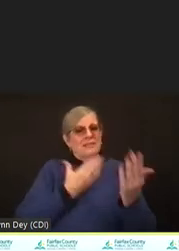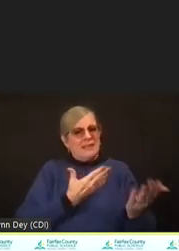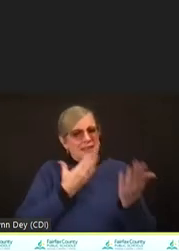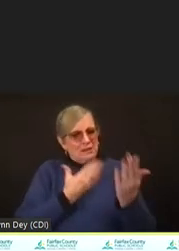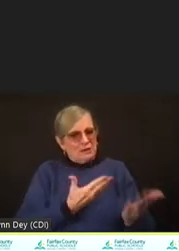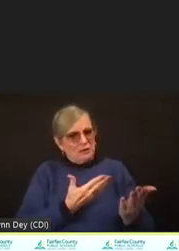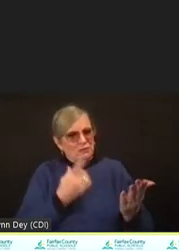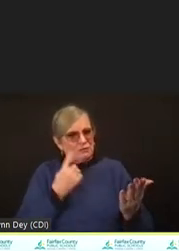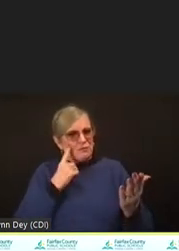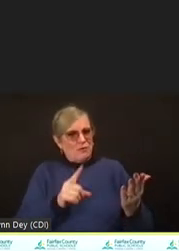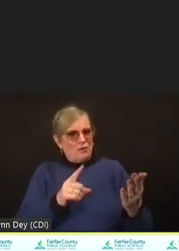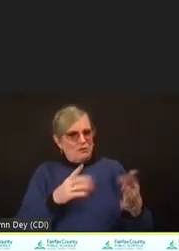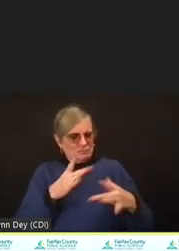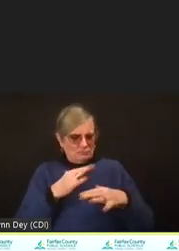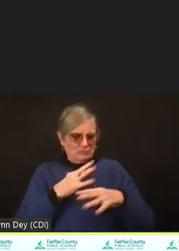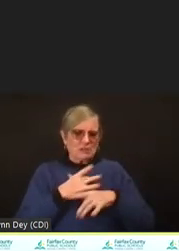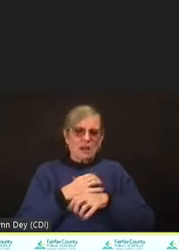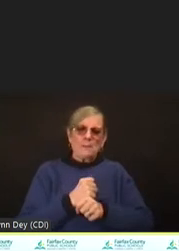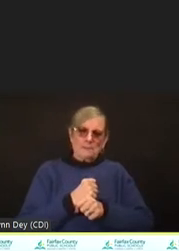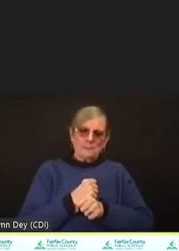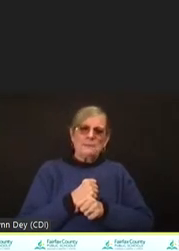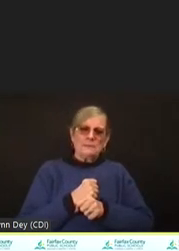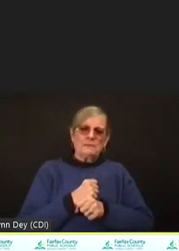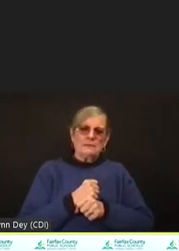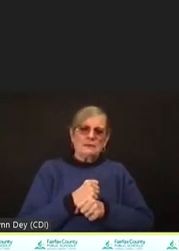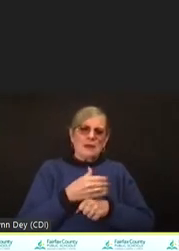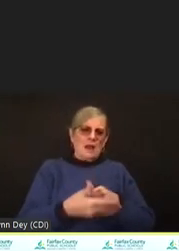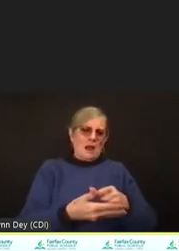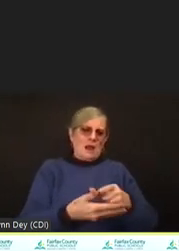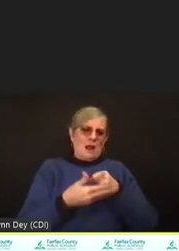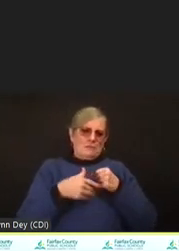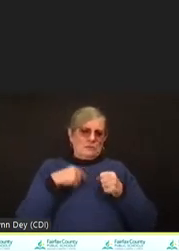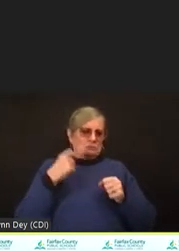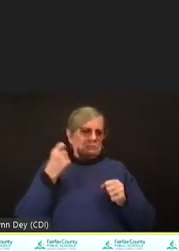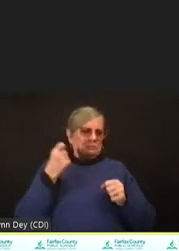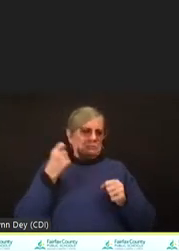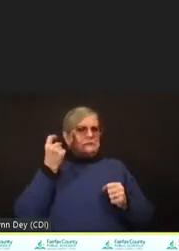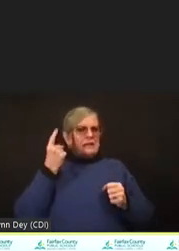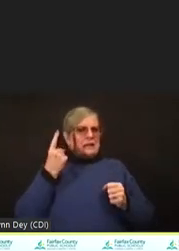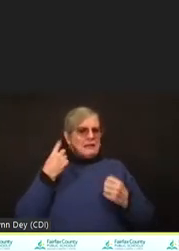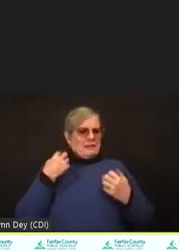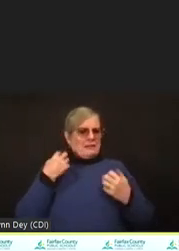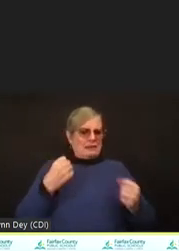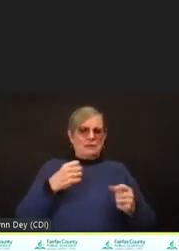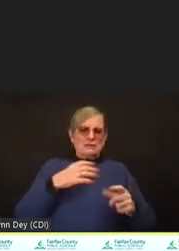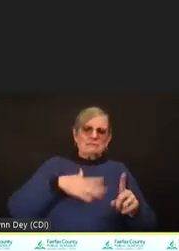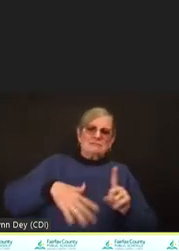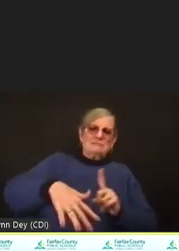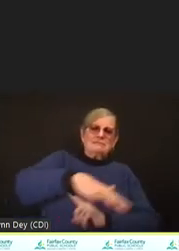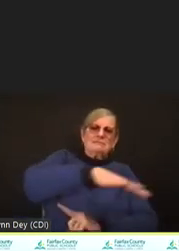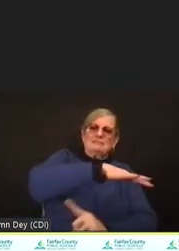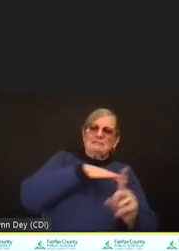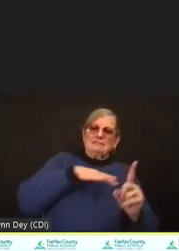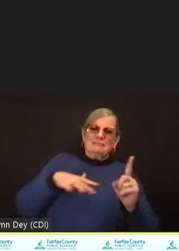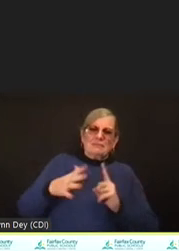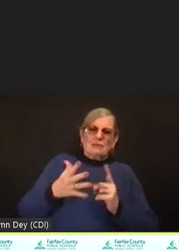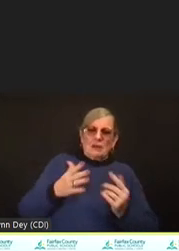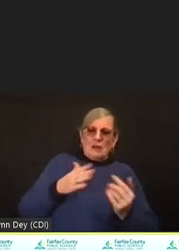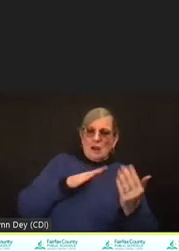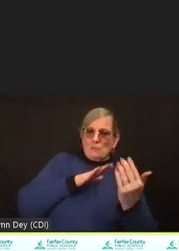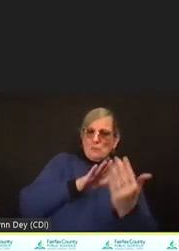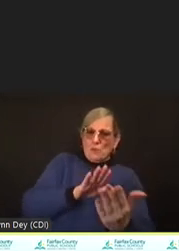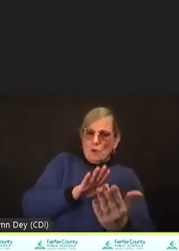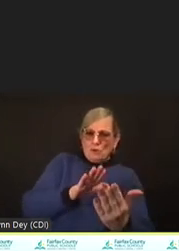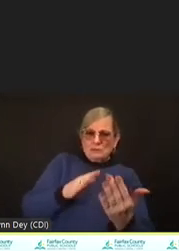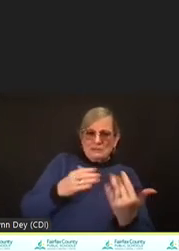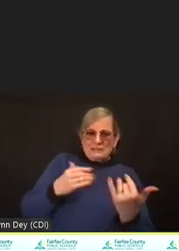health situation right now here in FCPS and our approach that we've been doing with students all through this year,